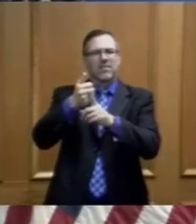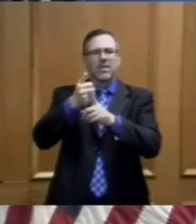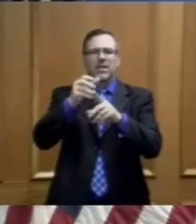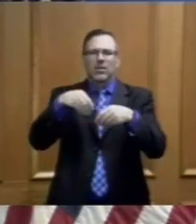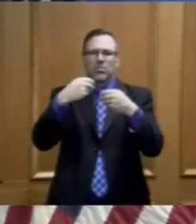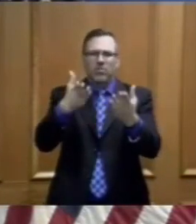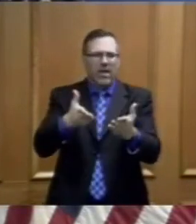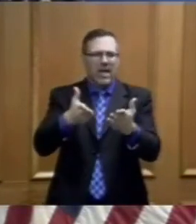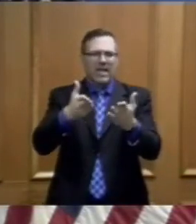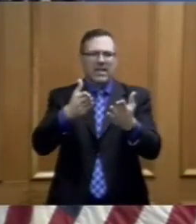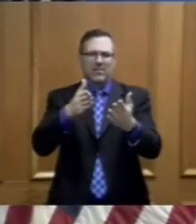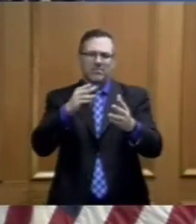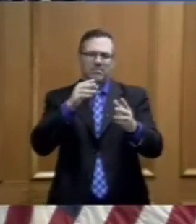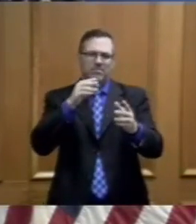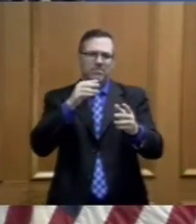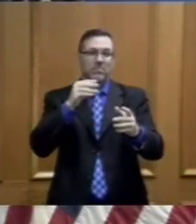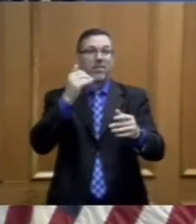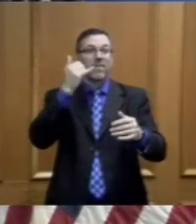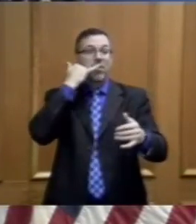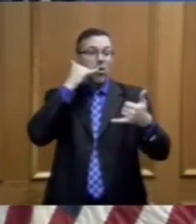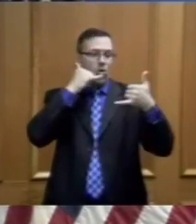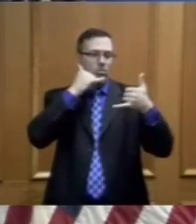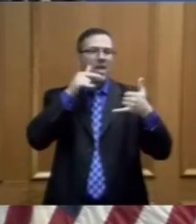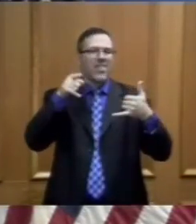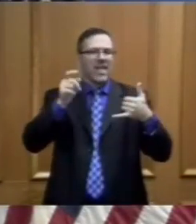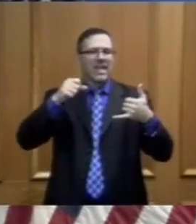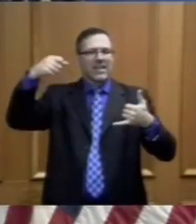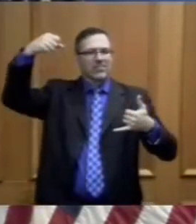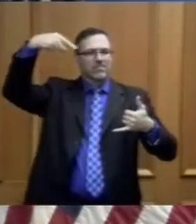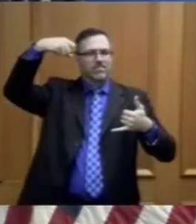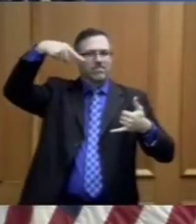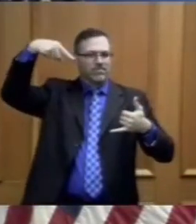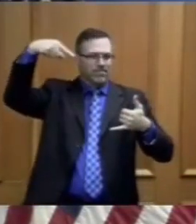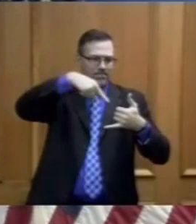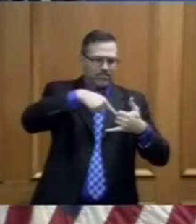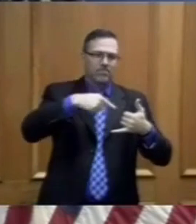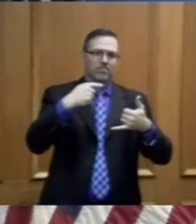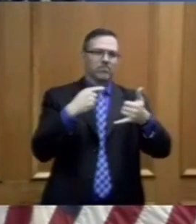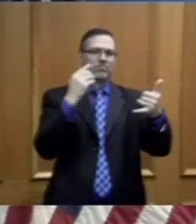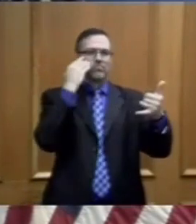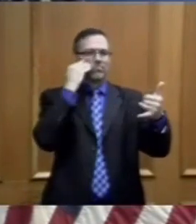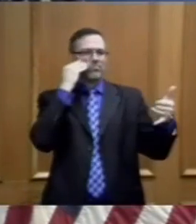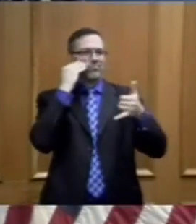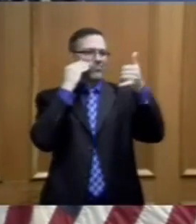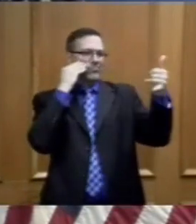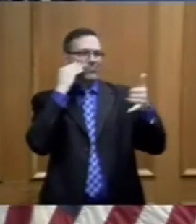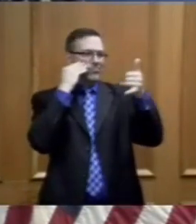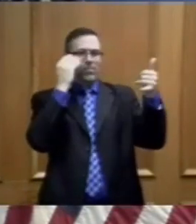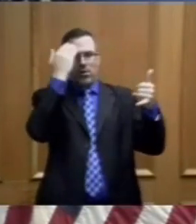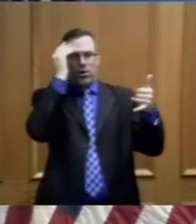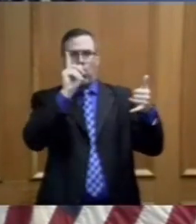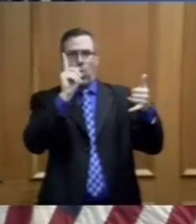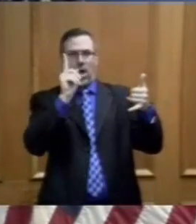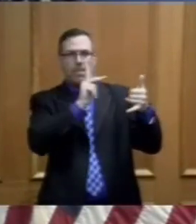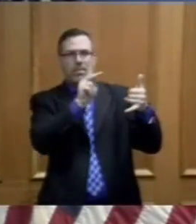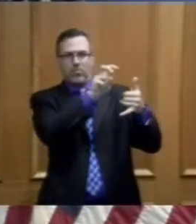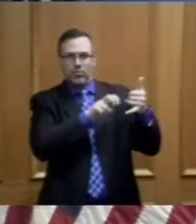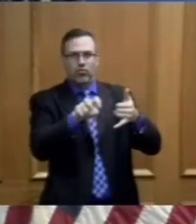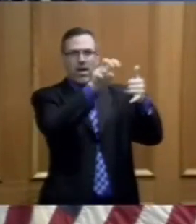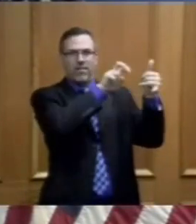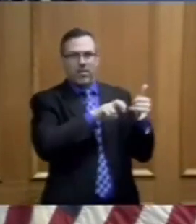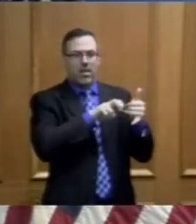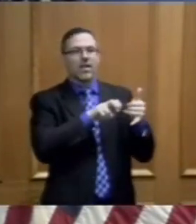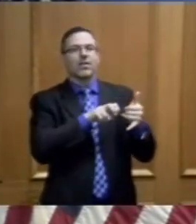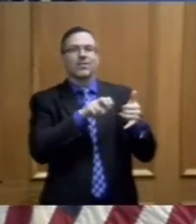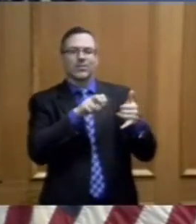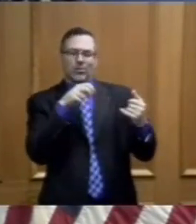provided, so not individual cell phone activity, but cell phone activity in general in regions. And